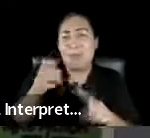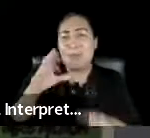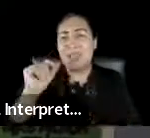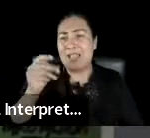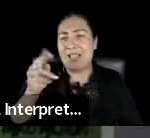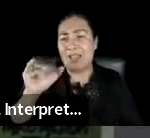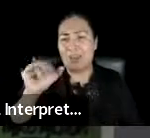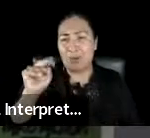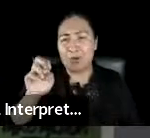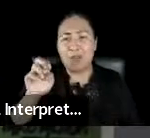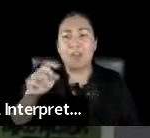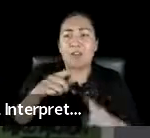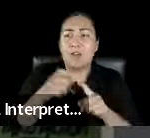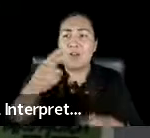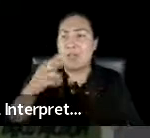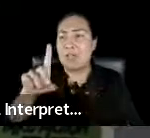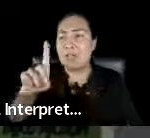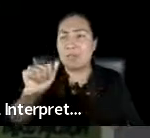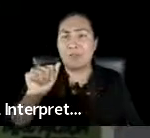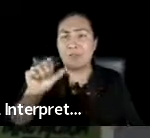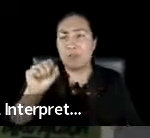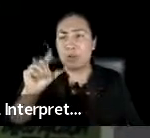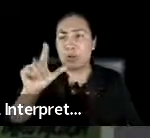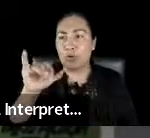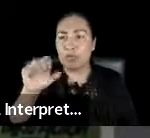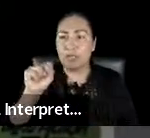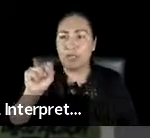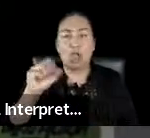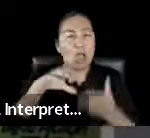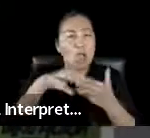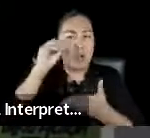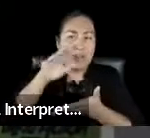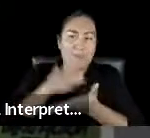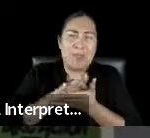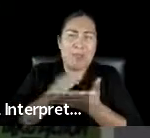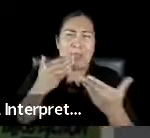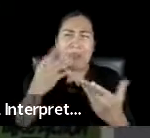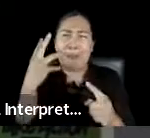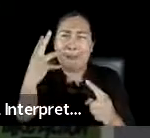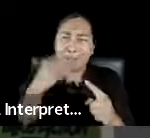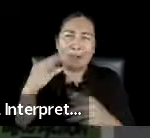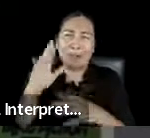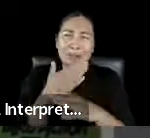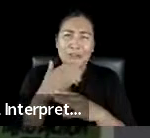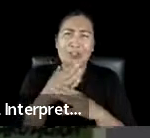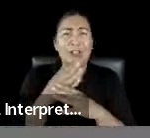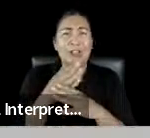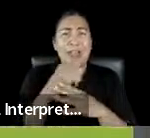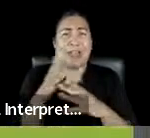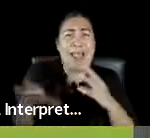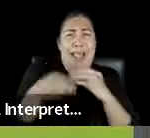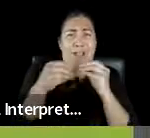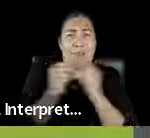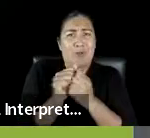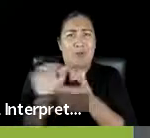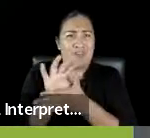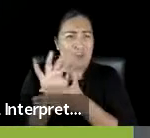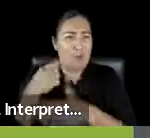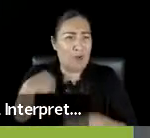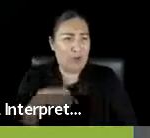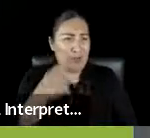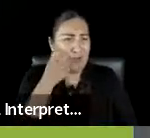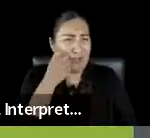Academy. So Catherine, thank you for that beautiful song to complement the video that we just shared. Now on the screen, you're going to